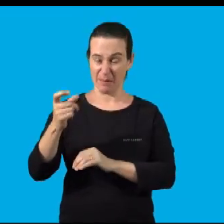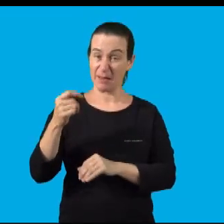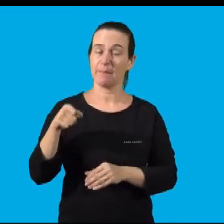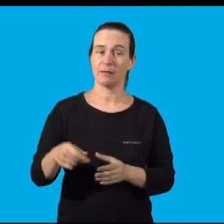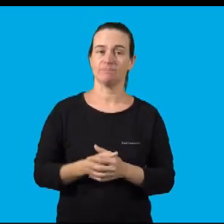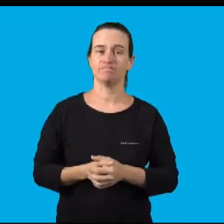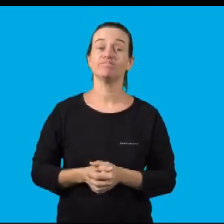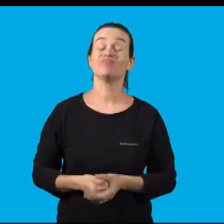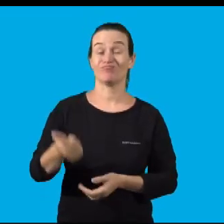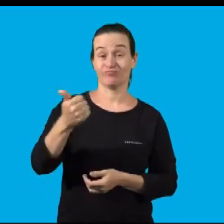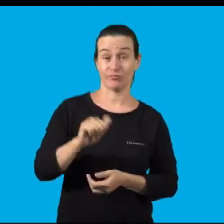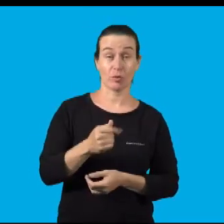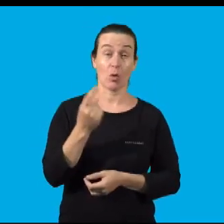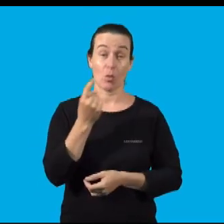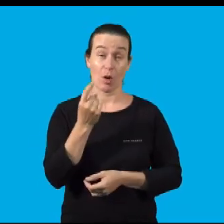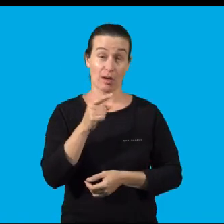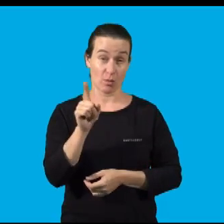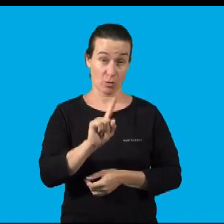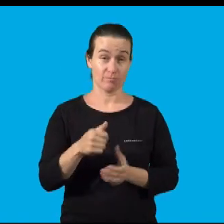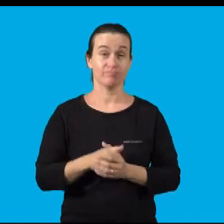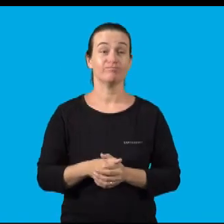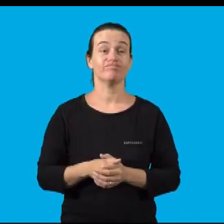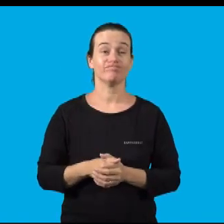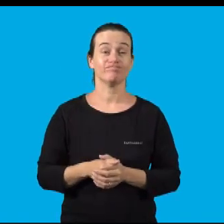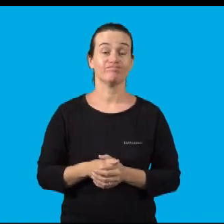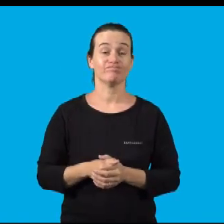I am then agreeing